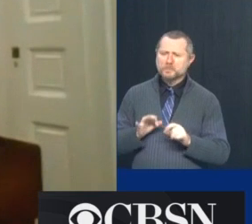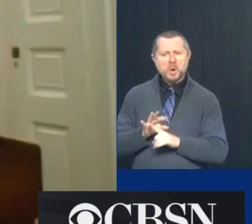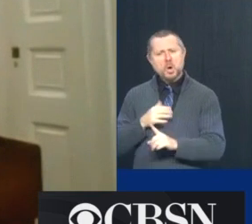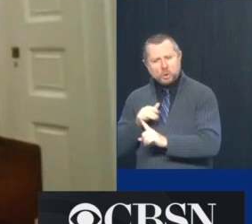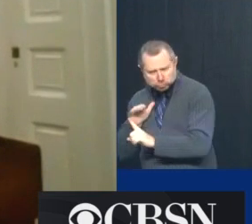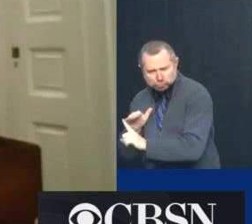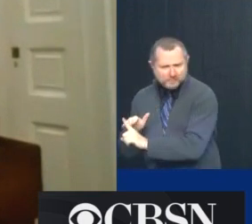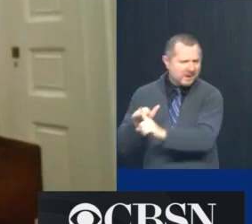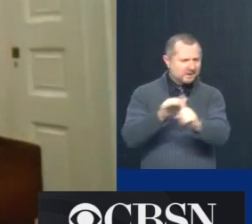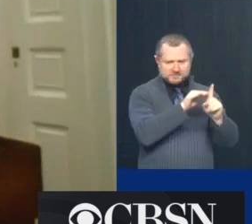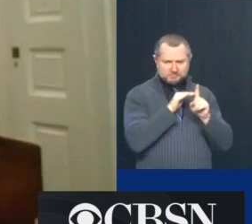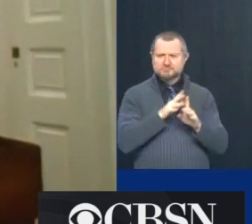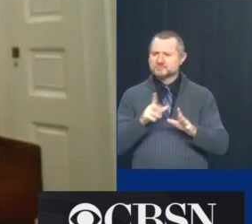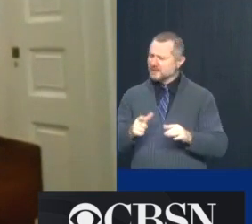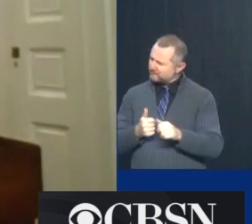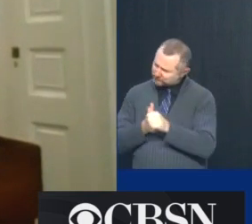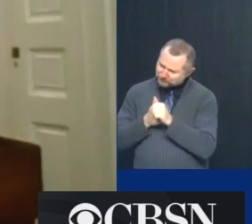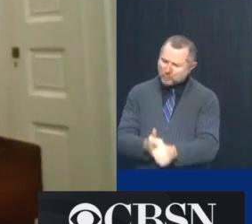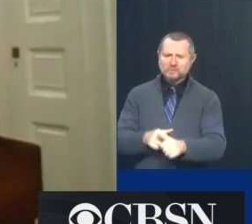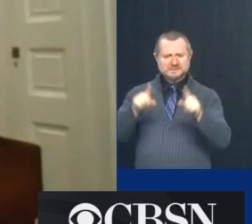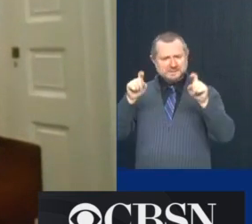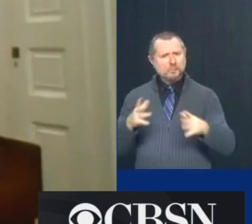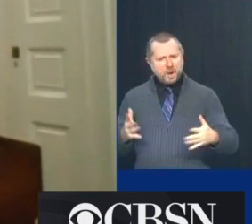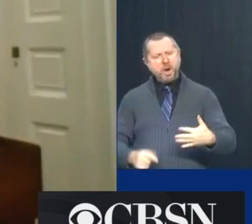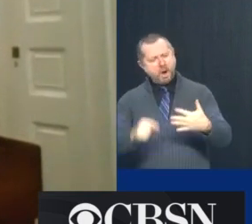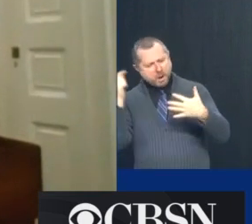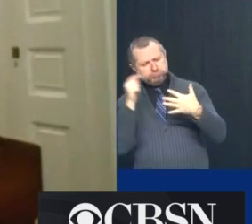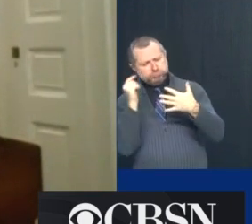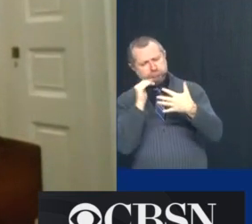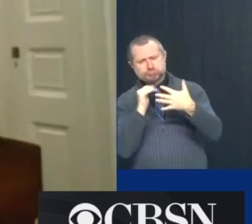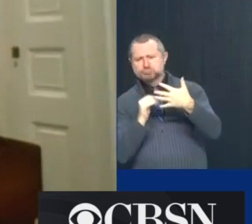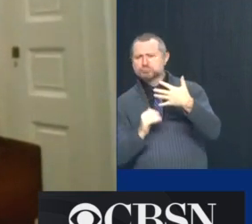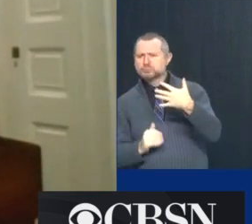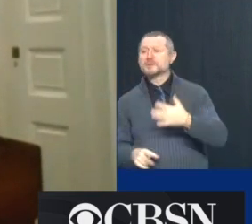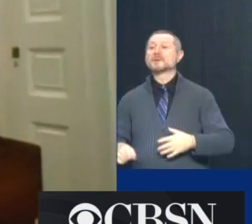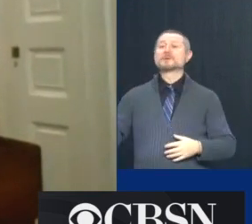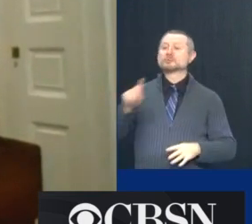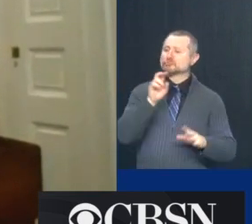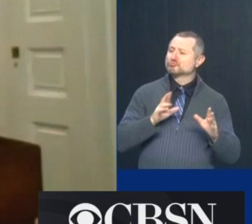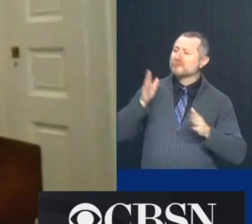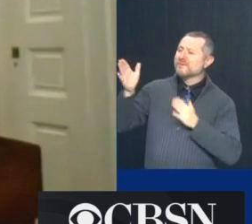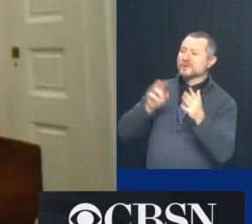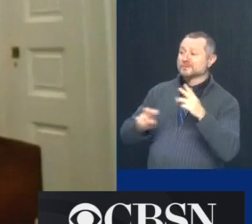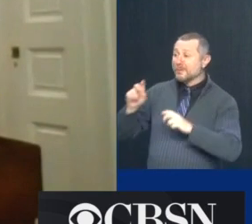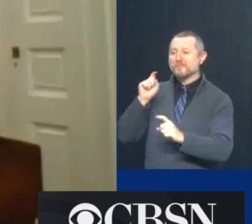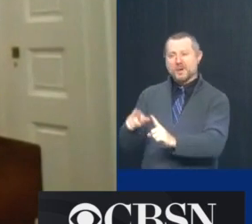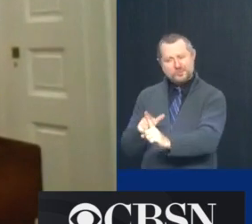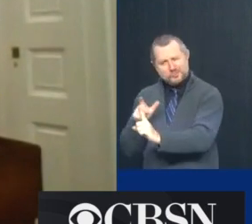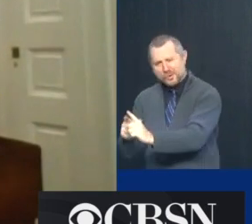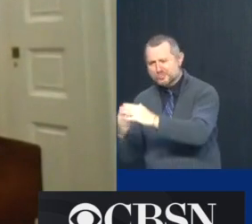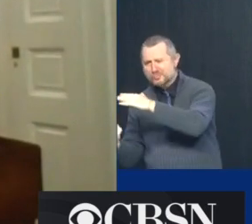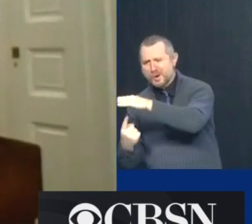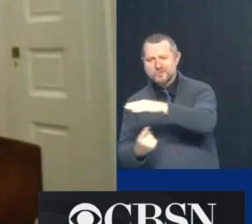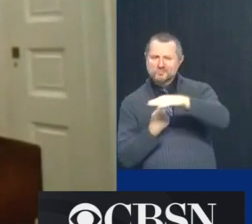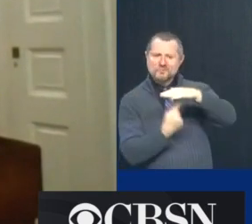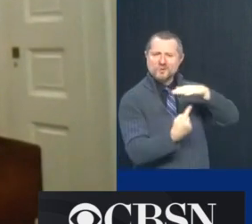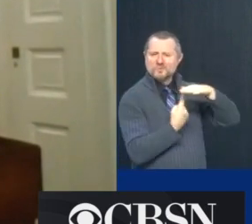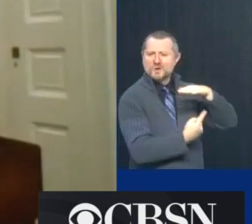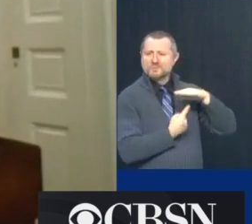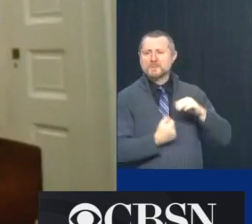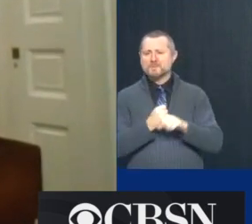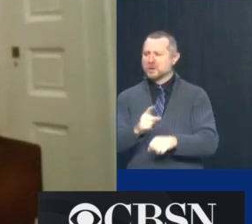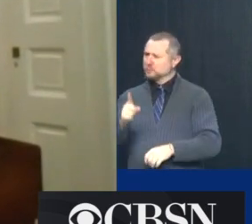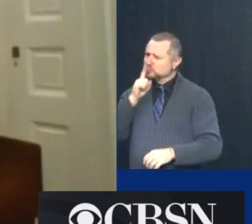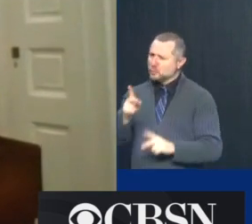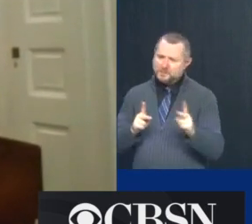those testing protocols if you traveled, and you need to observe quarantine if you don't test out. We're going to be out there and forced to make sure that